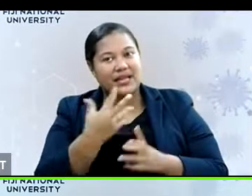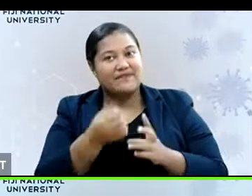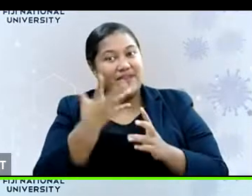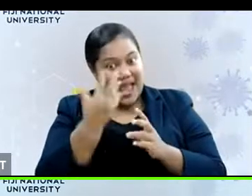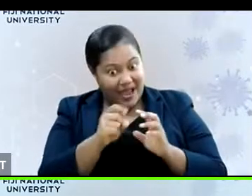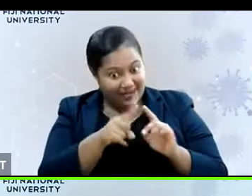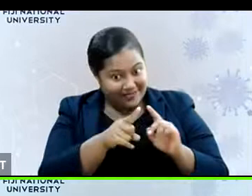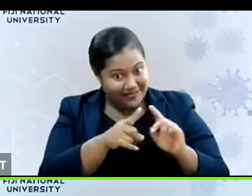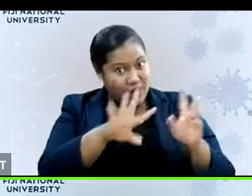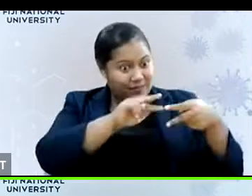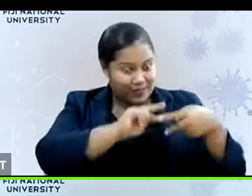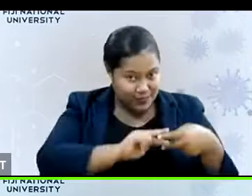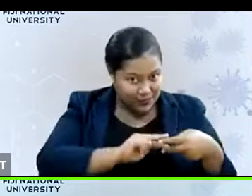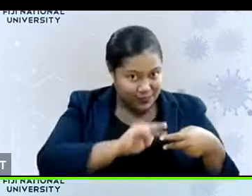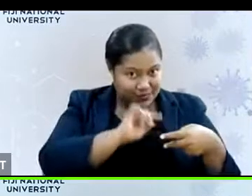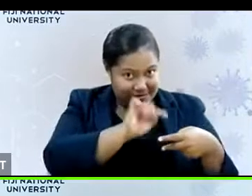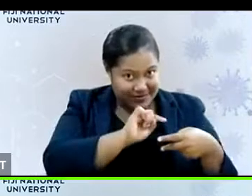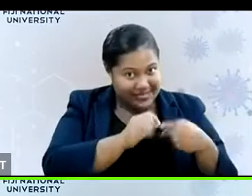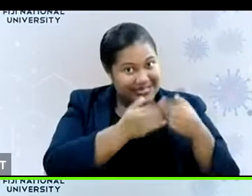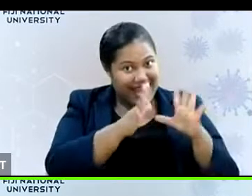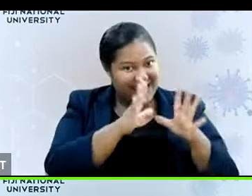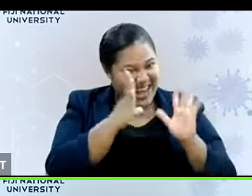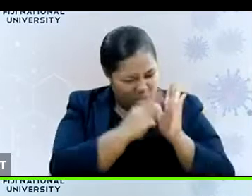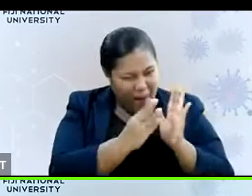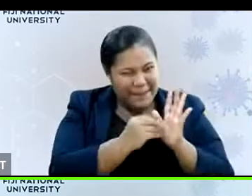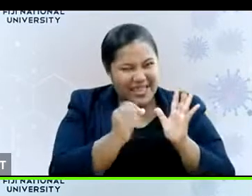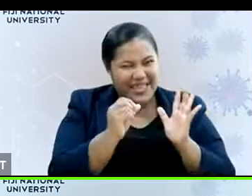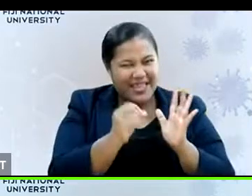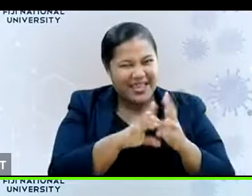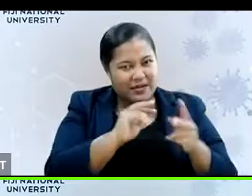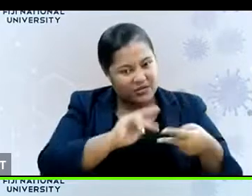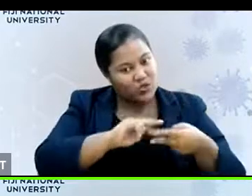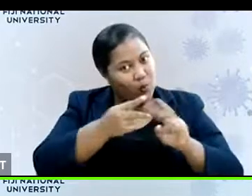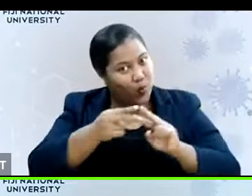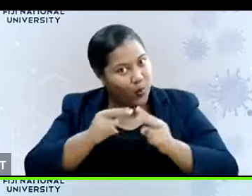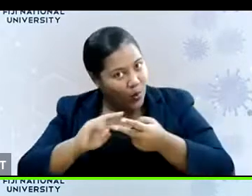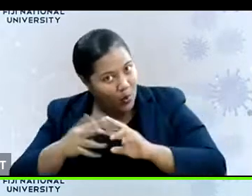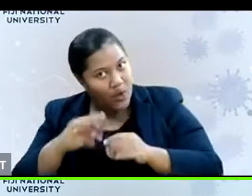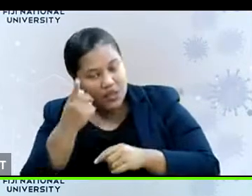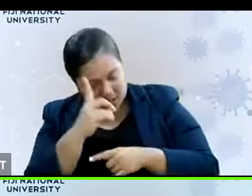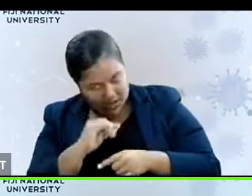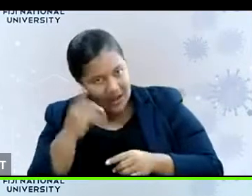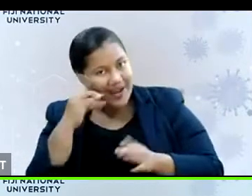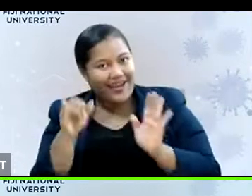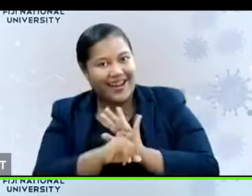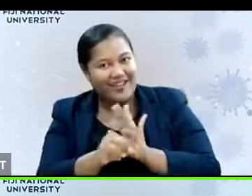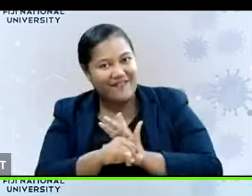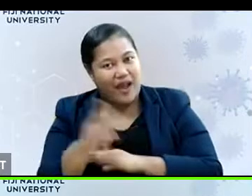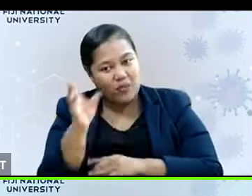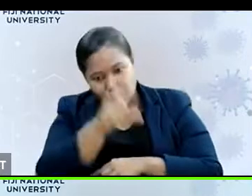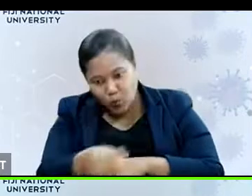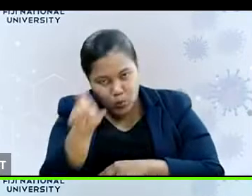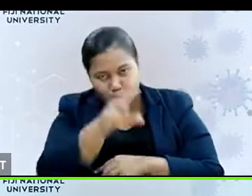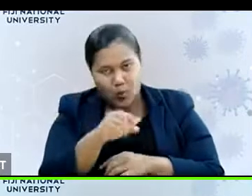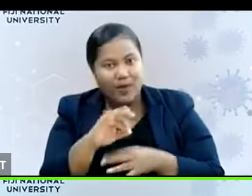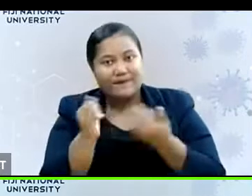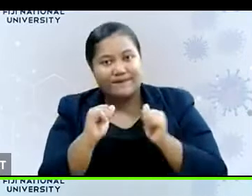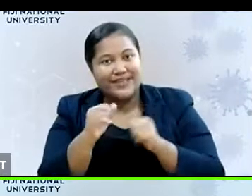the start, all things being equal, you should detect it by 40 cycles, and that's usually how far these PCR tests